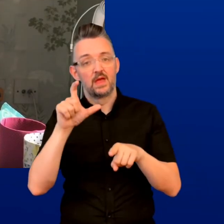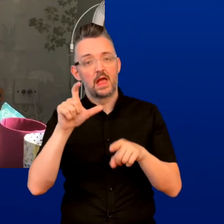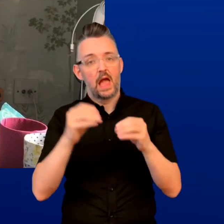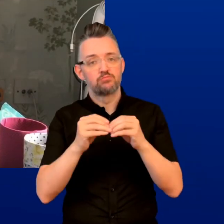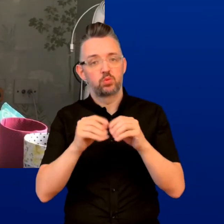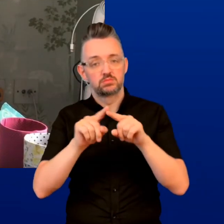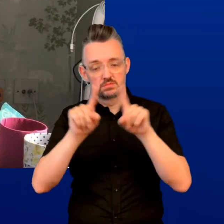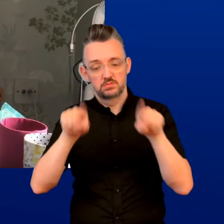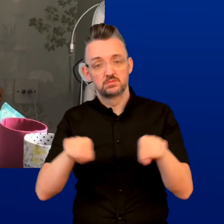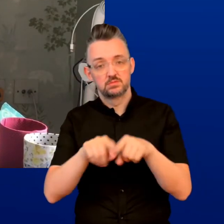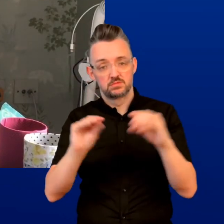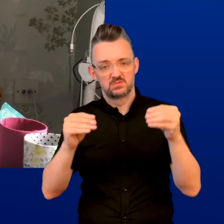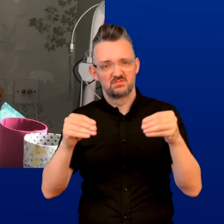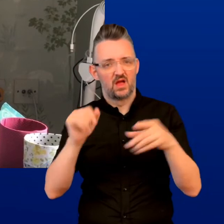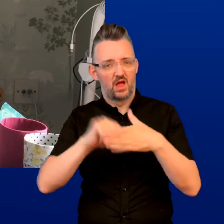again,